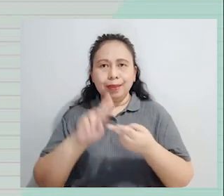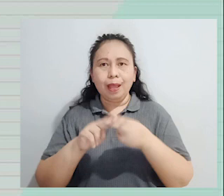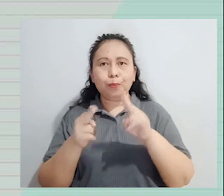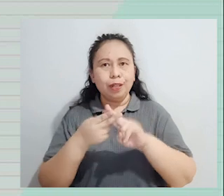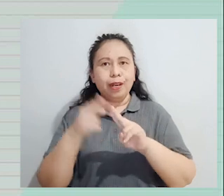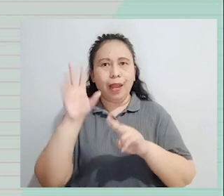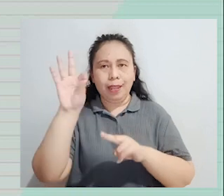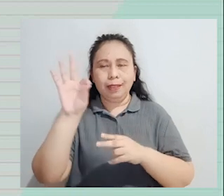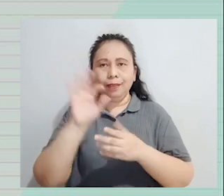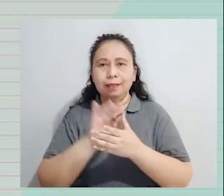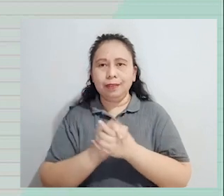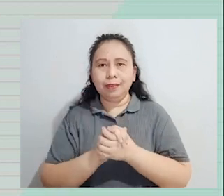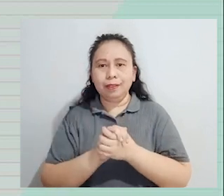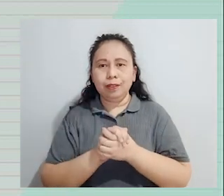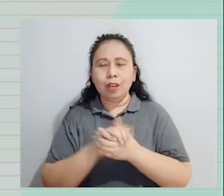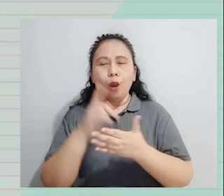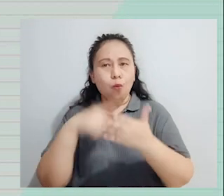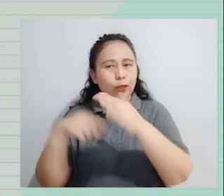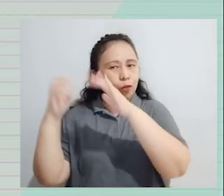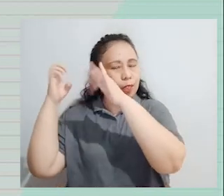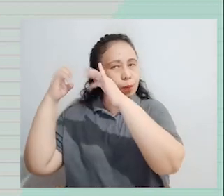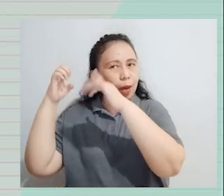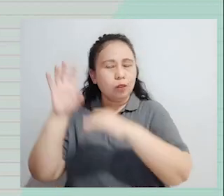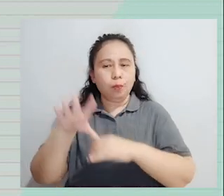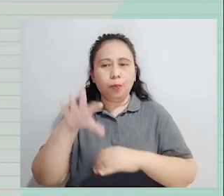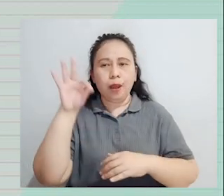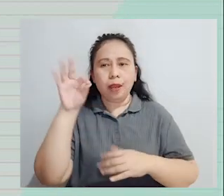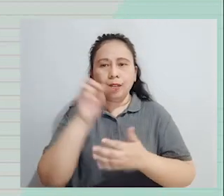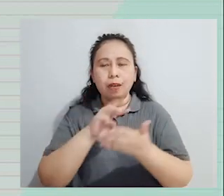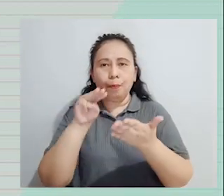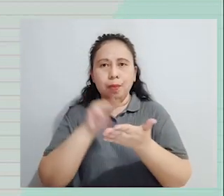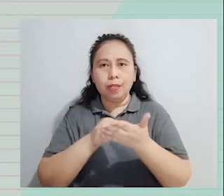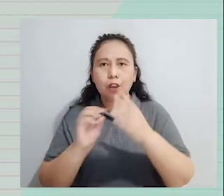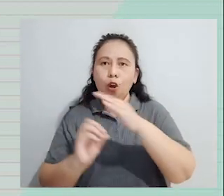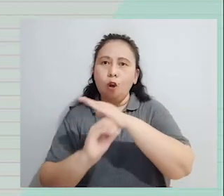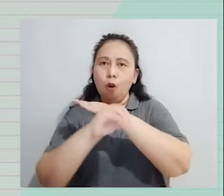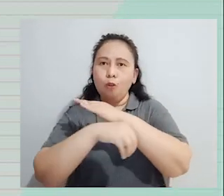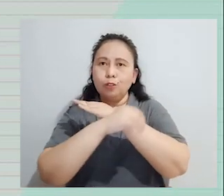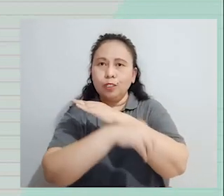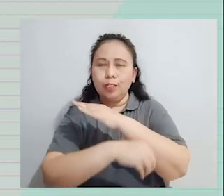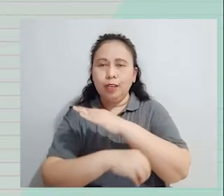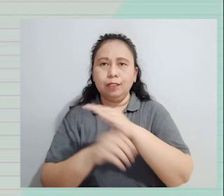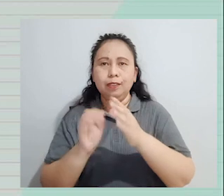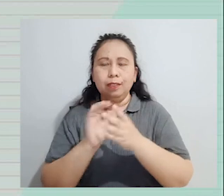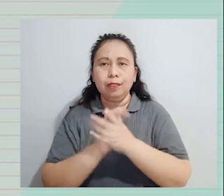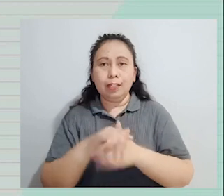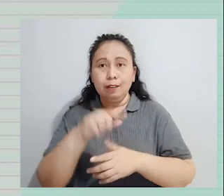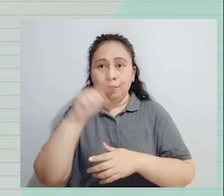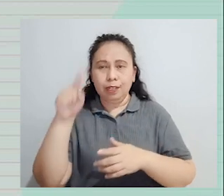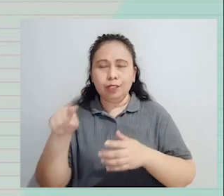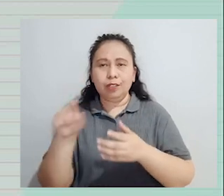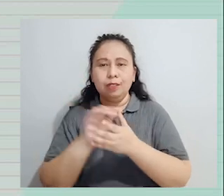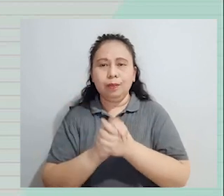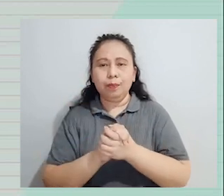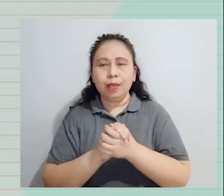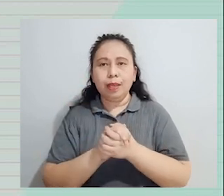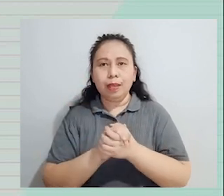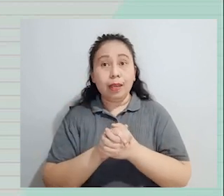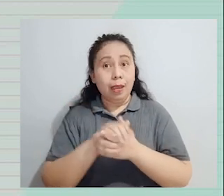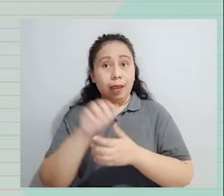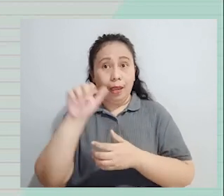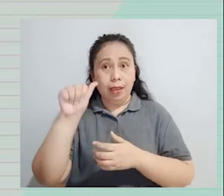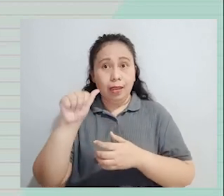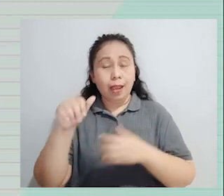Number 9. What do you expect to find at the mid-ocean ridge? A. Relatively